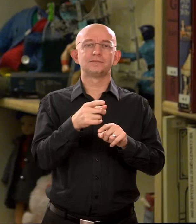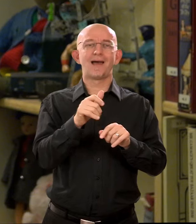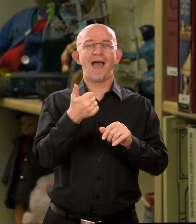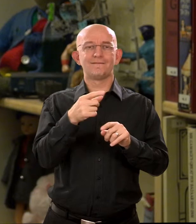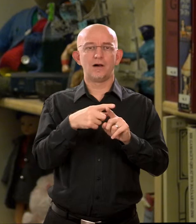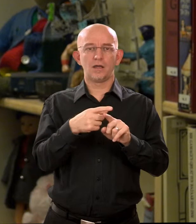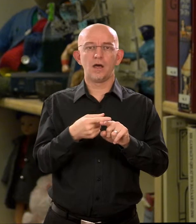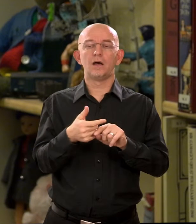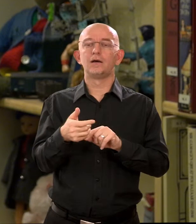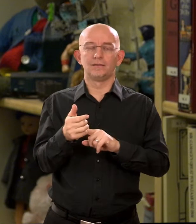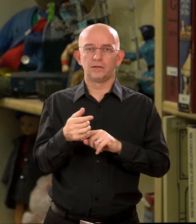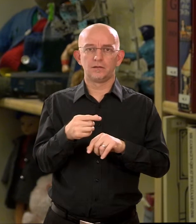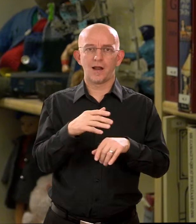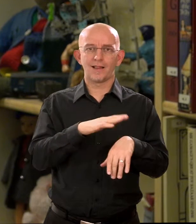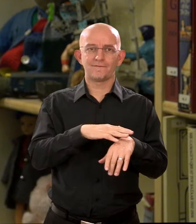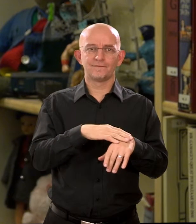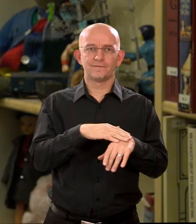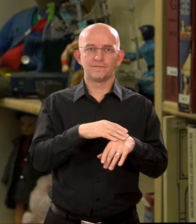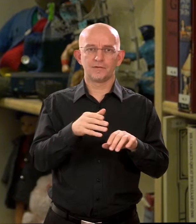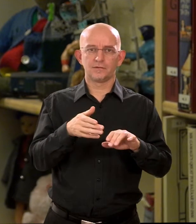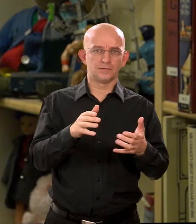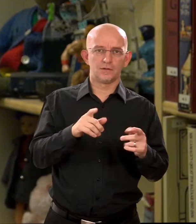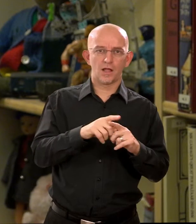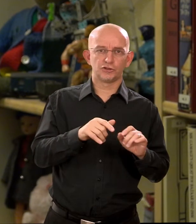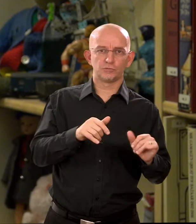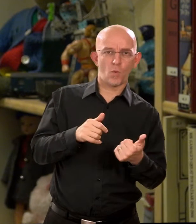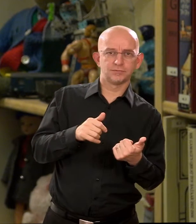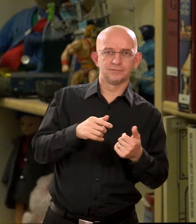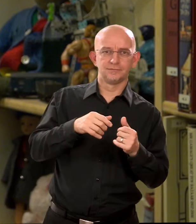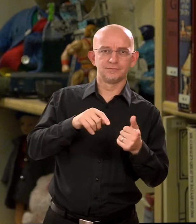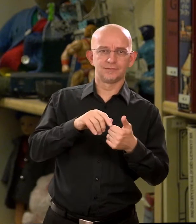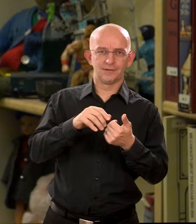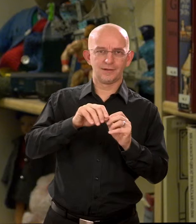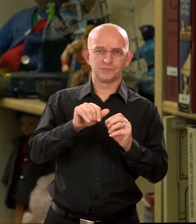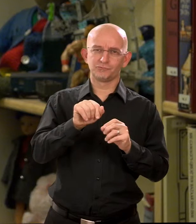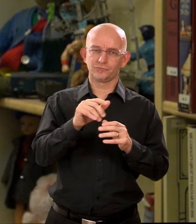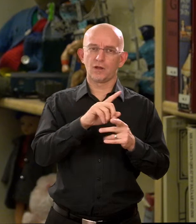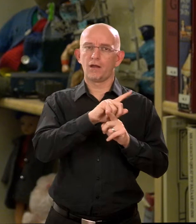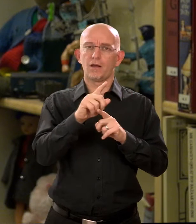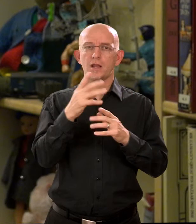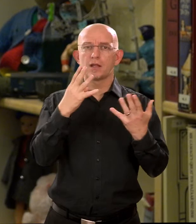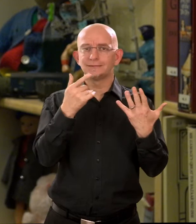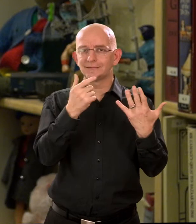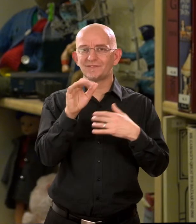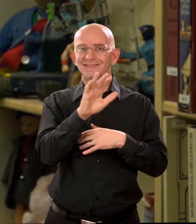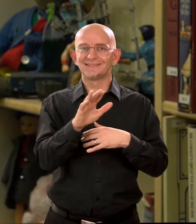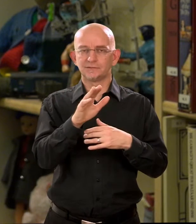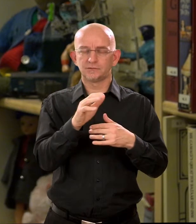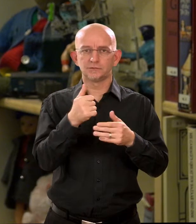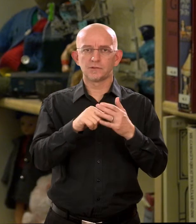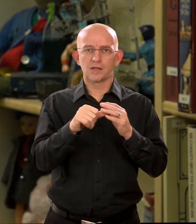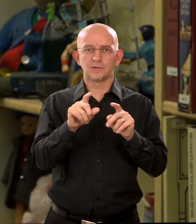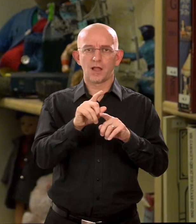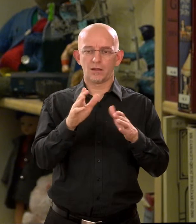and the right hand was in a trigger position, and the left hand was in a muzzle support position. But that was